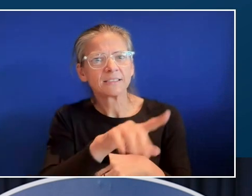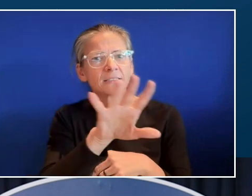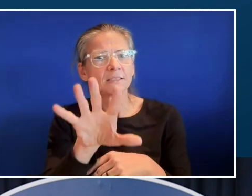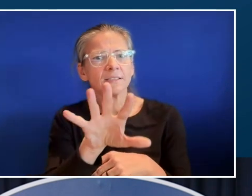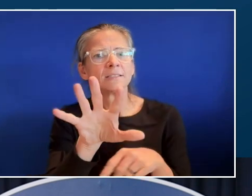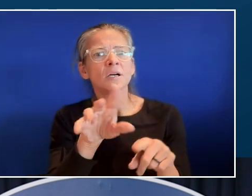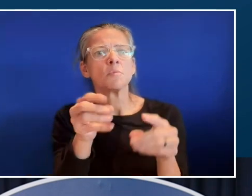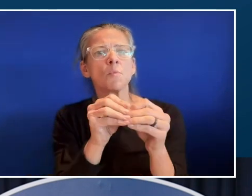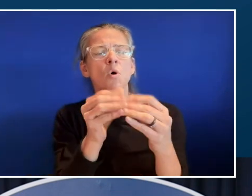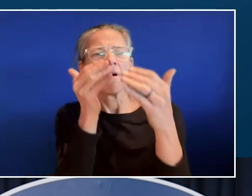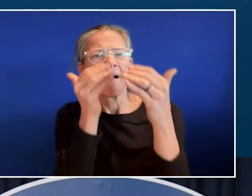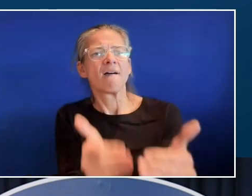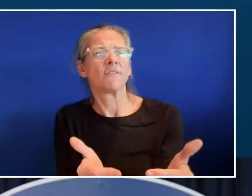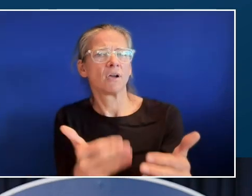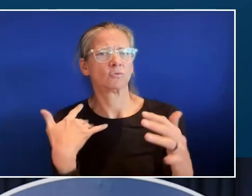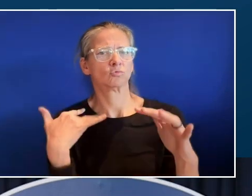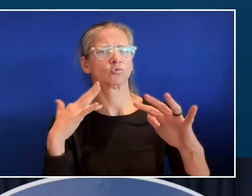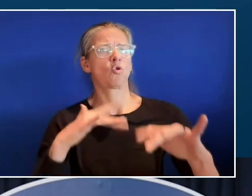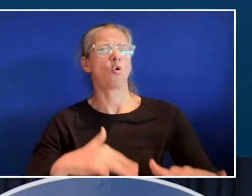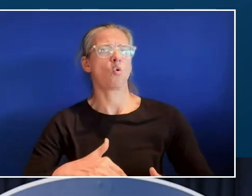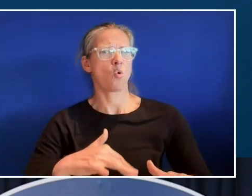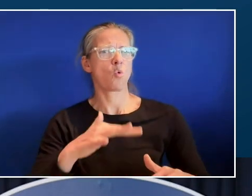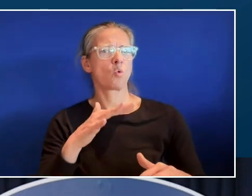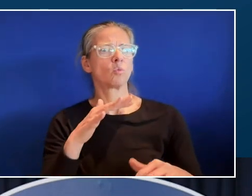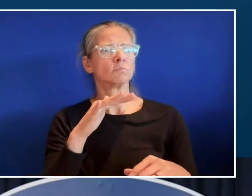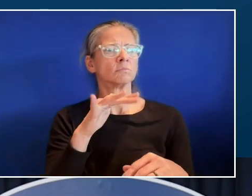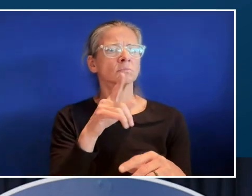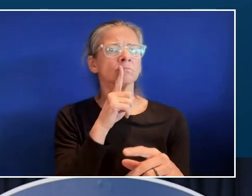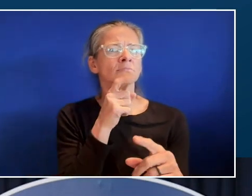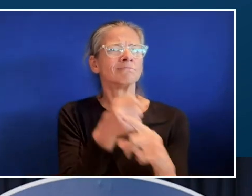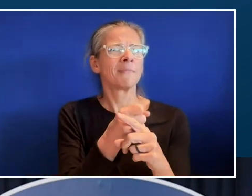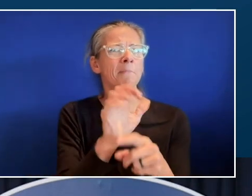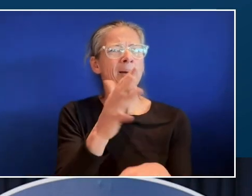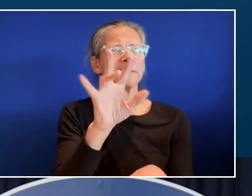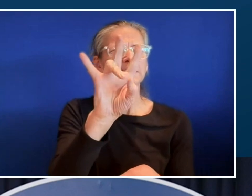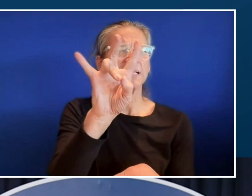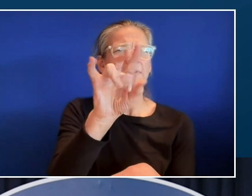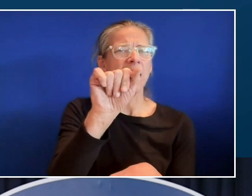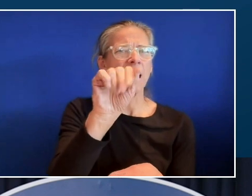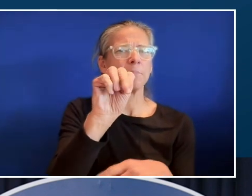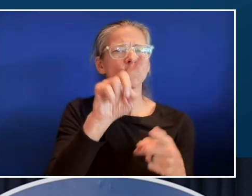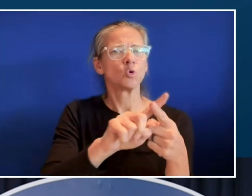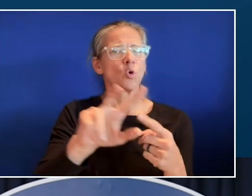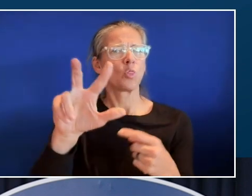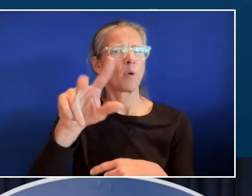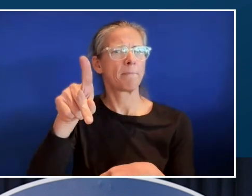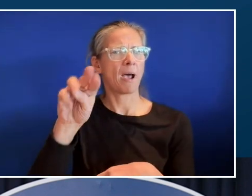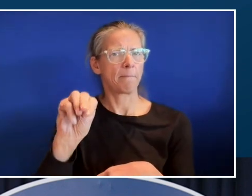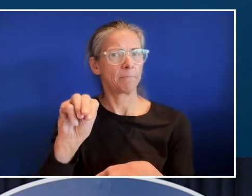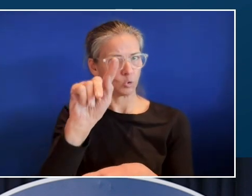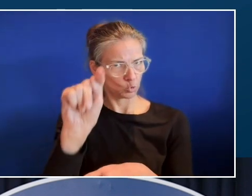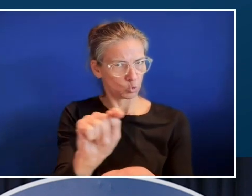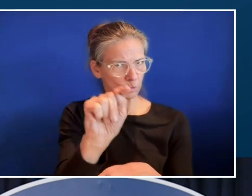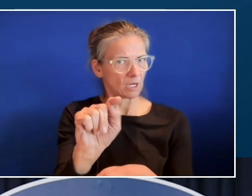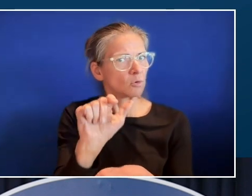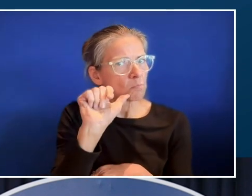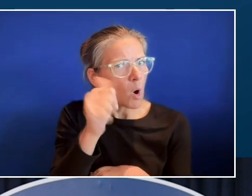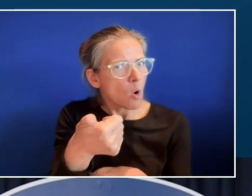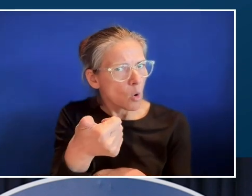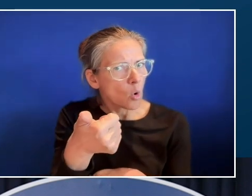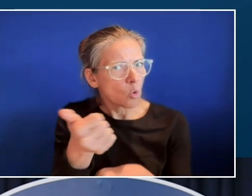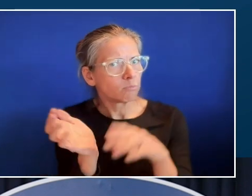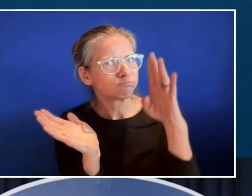that part in bold. The heaviest snowfall rates are expected from 7 a.m. to 3 p.m.